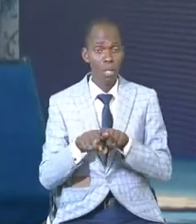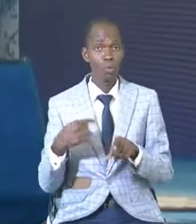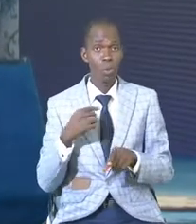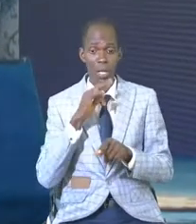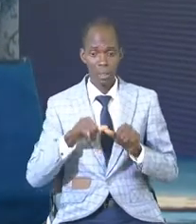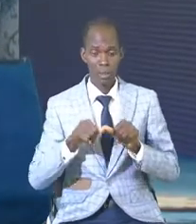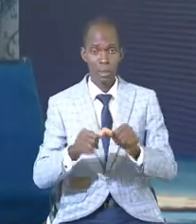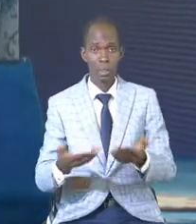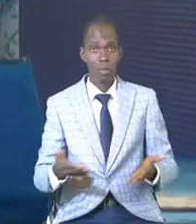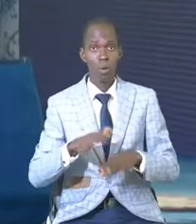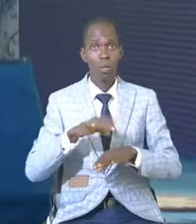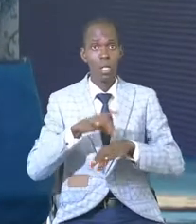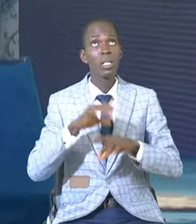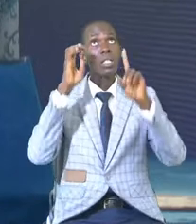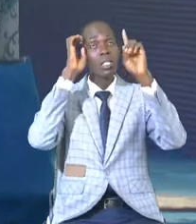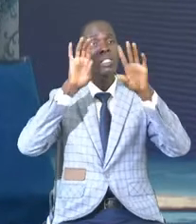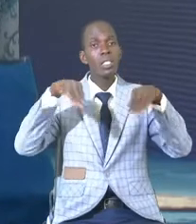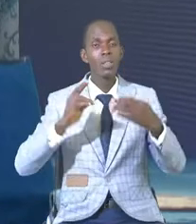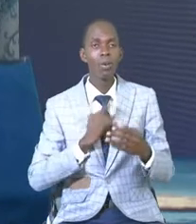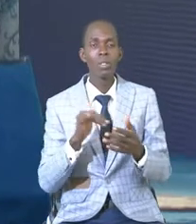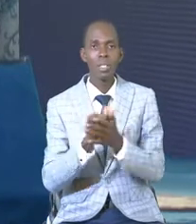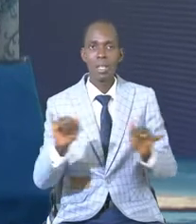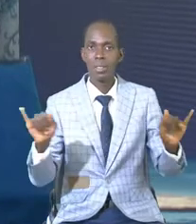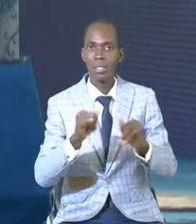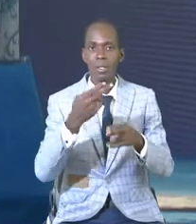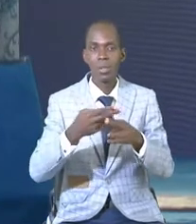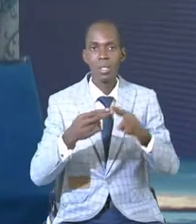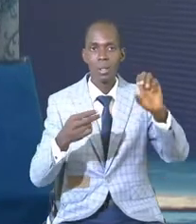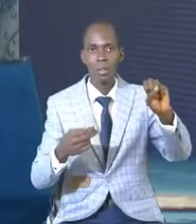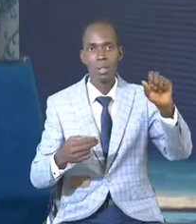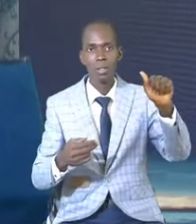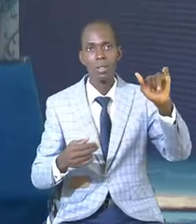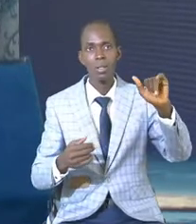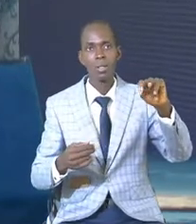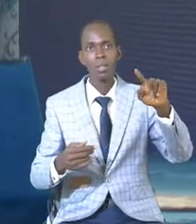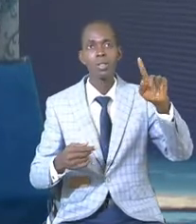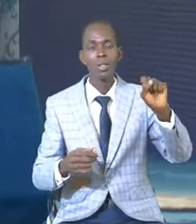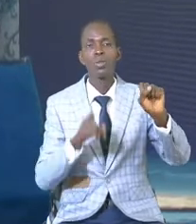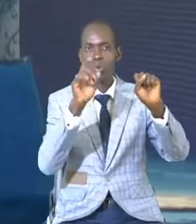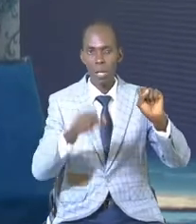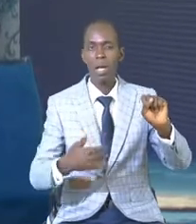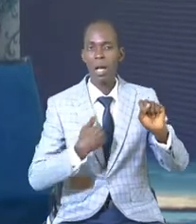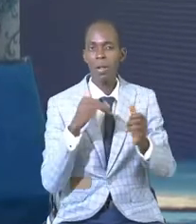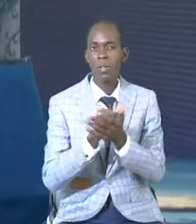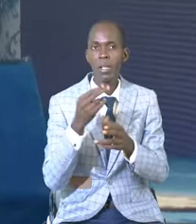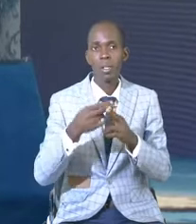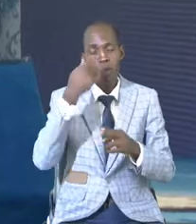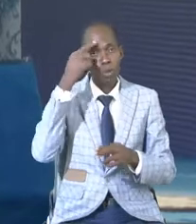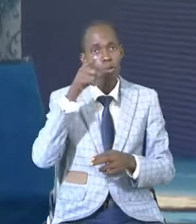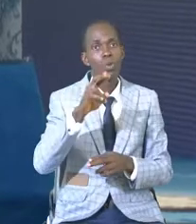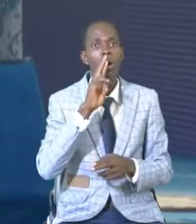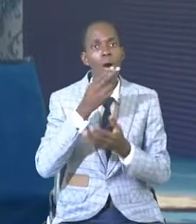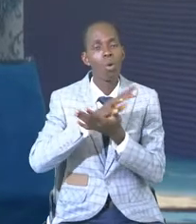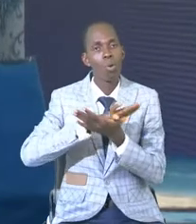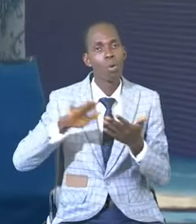title and he says you are saint, and you can add your name there, because we're holy brethren, partakers of